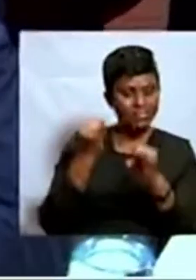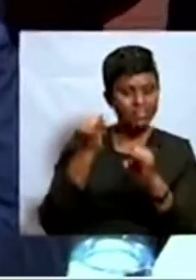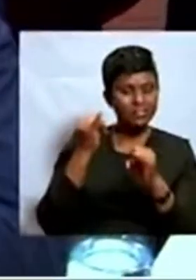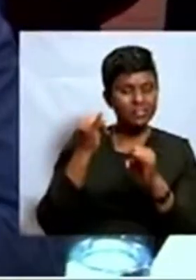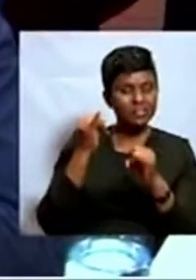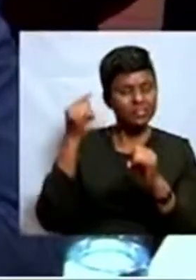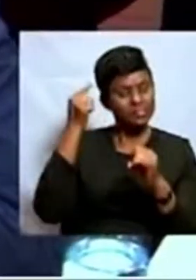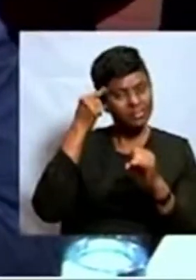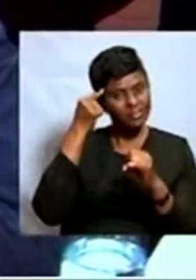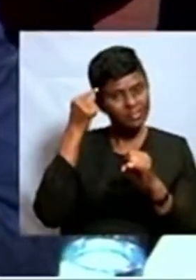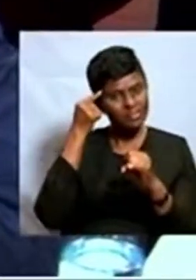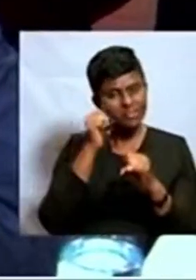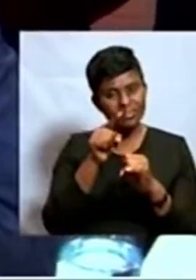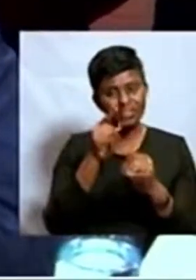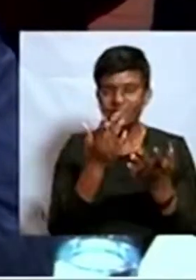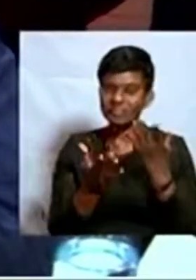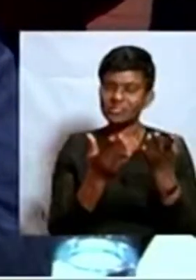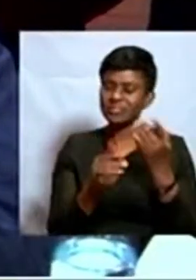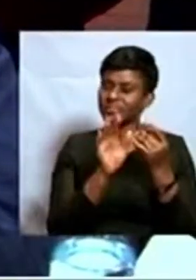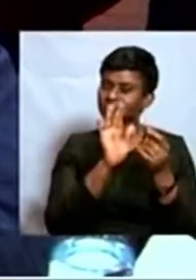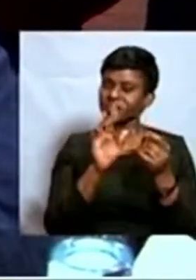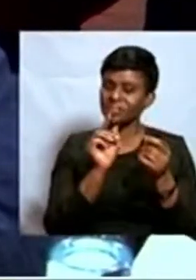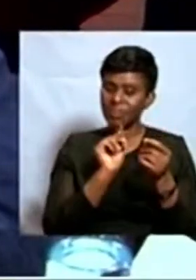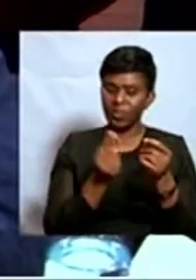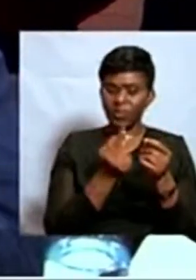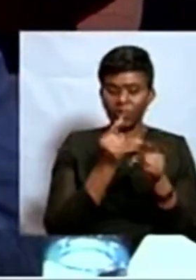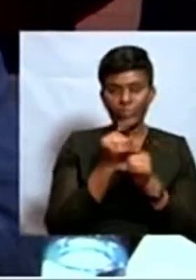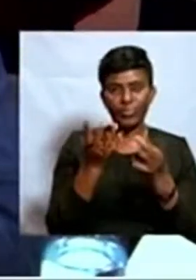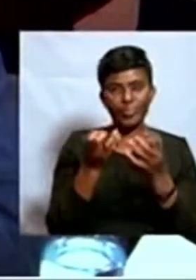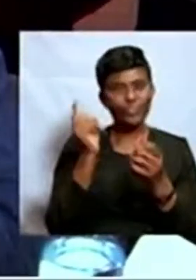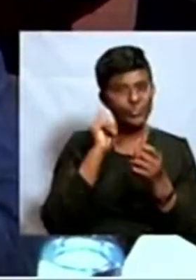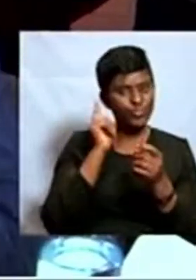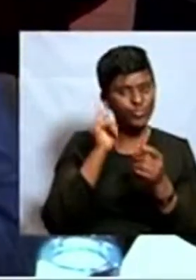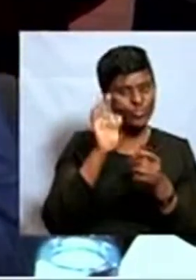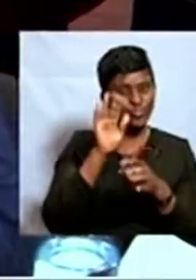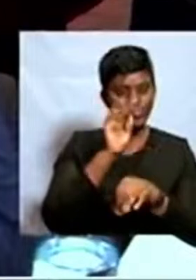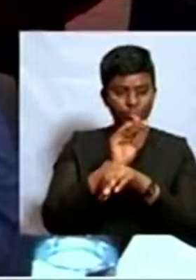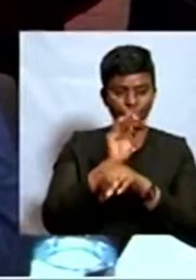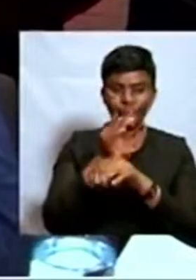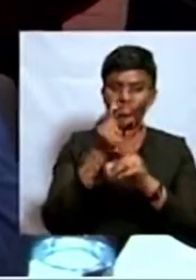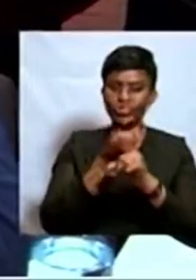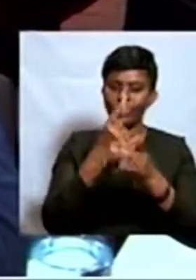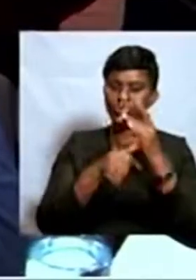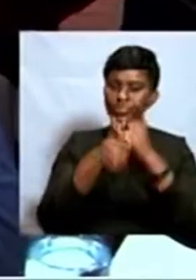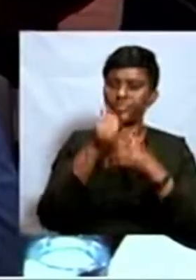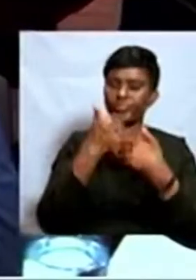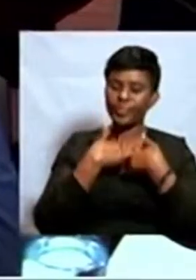influence. Probably I would just want to hear your comment from what you have observed as an independent